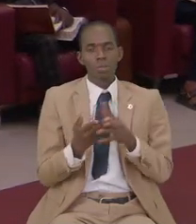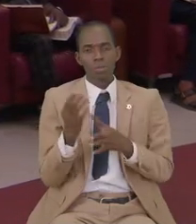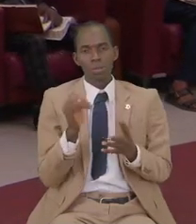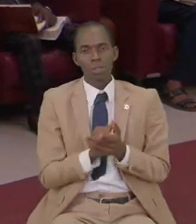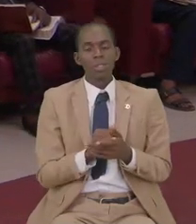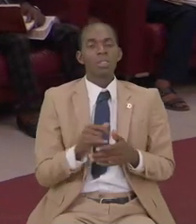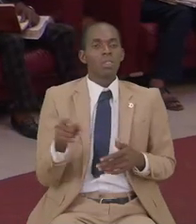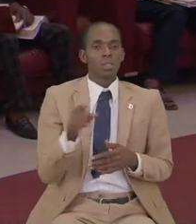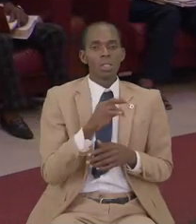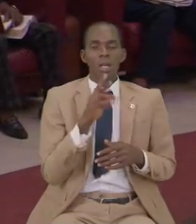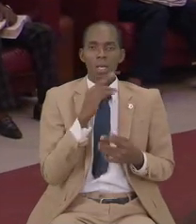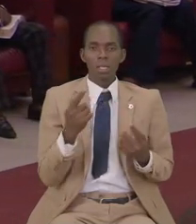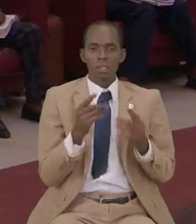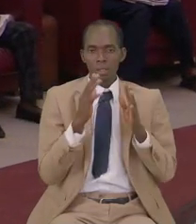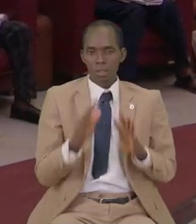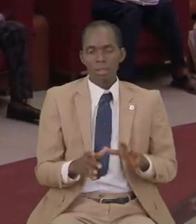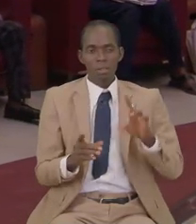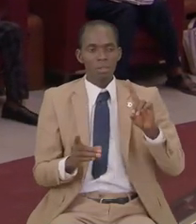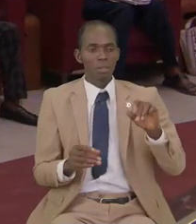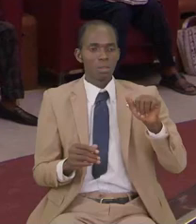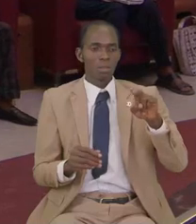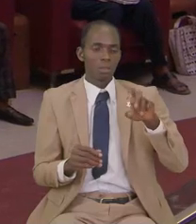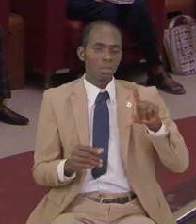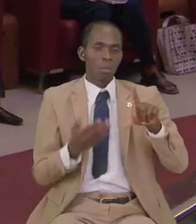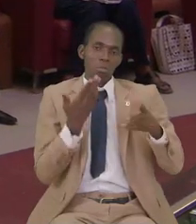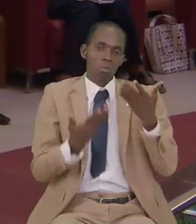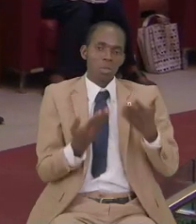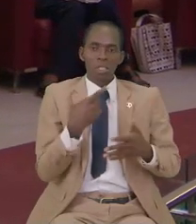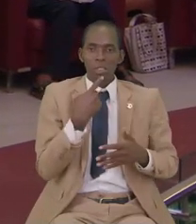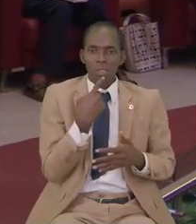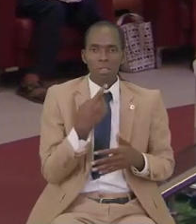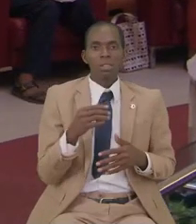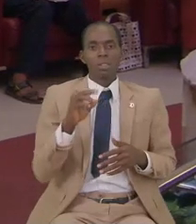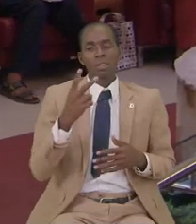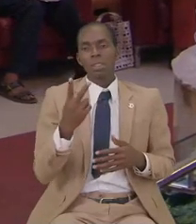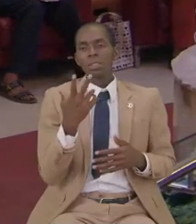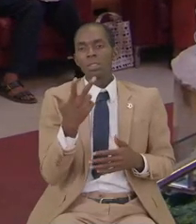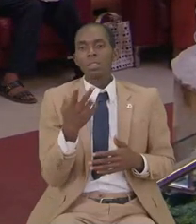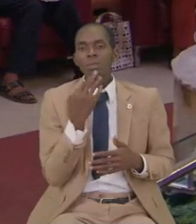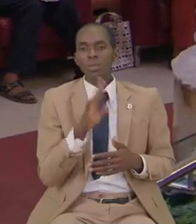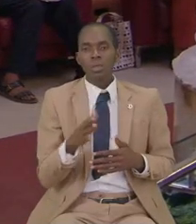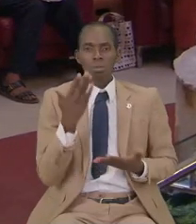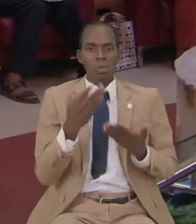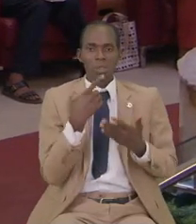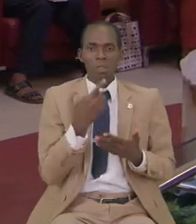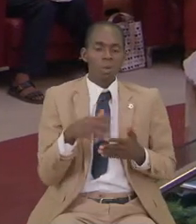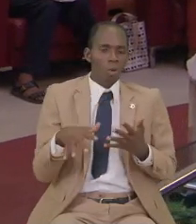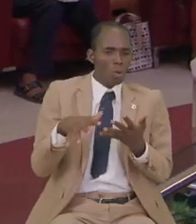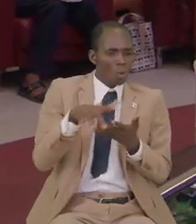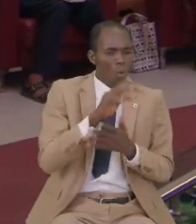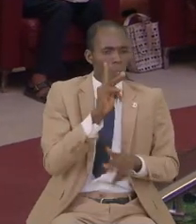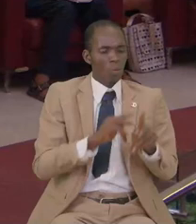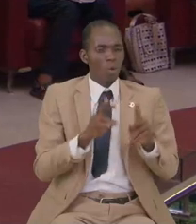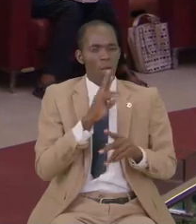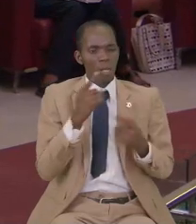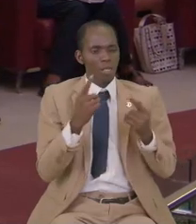are sinners. You know, Daniel might say, Shadrach, Meshach, Abednego might have said, all these people are sinners. Why do